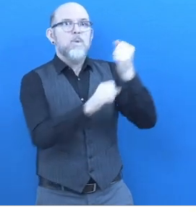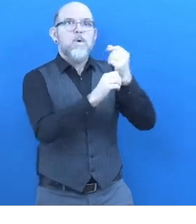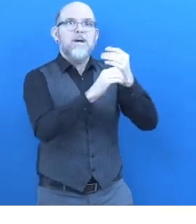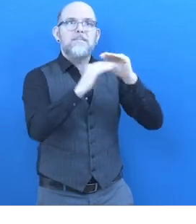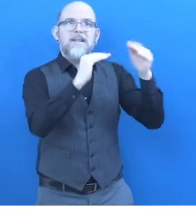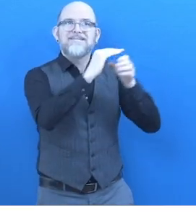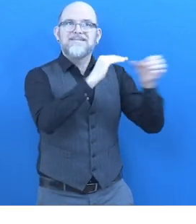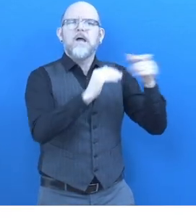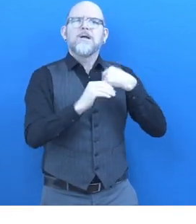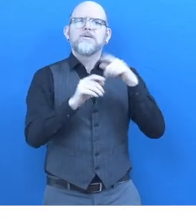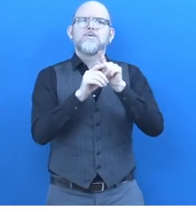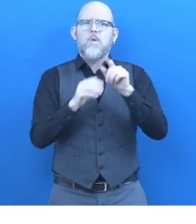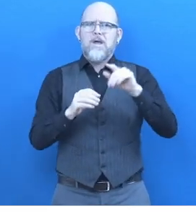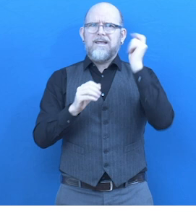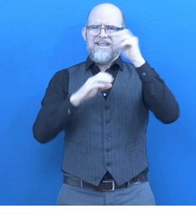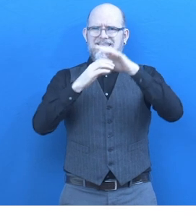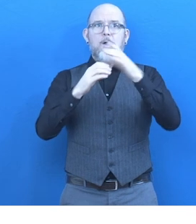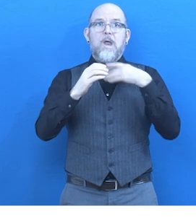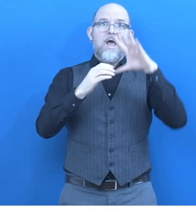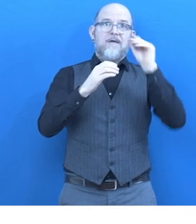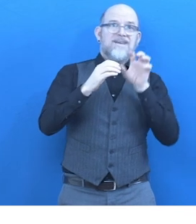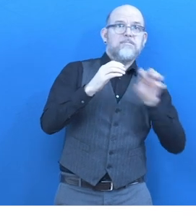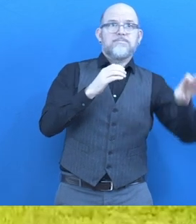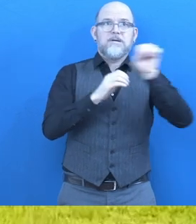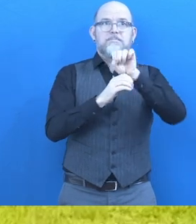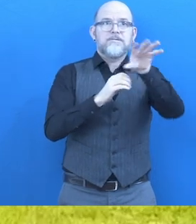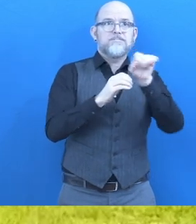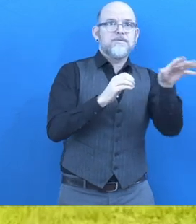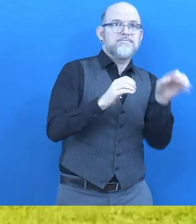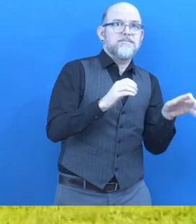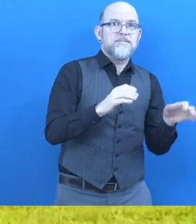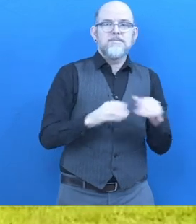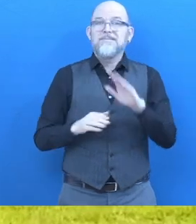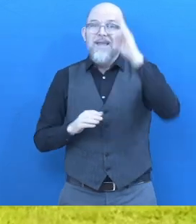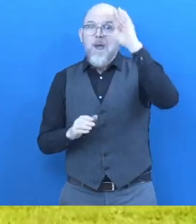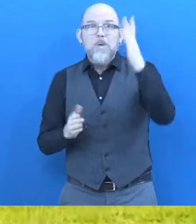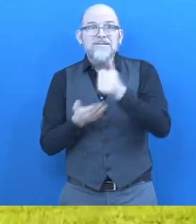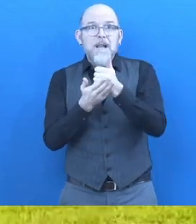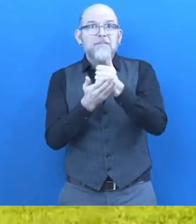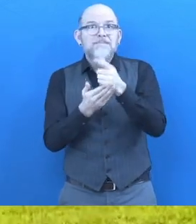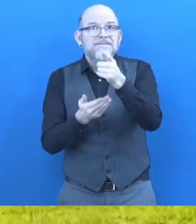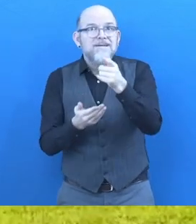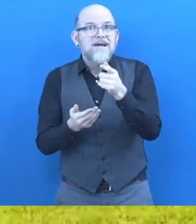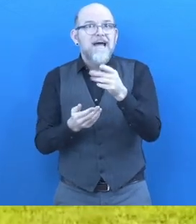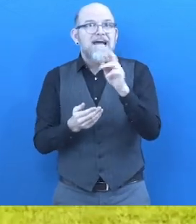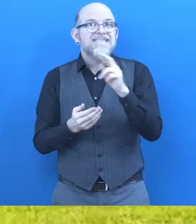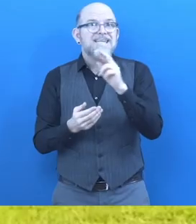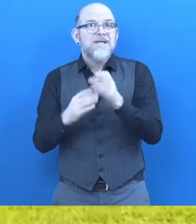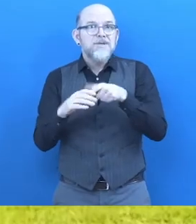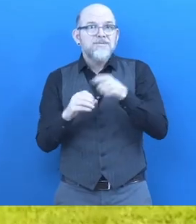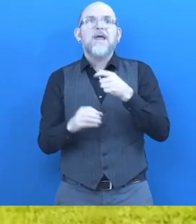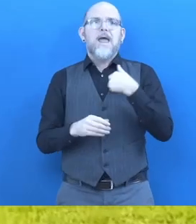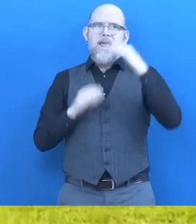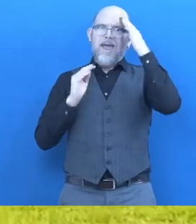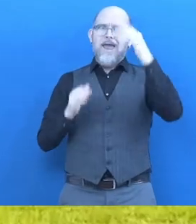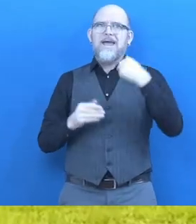countries. How did this solution help you? Patricia, a beneficiary. Hi everyone, I'm Patricia. I'm in my early 20s. Currently